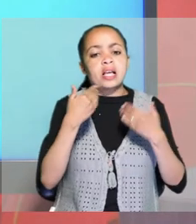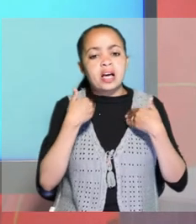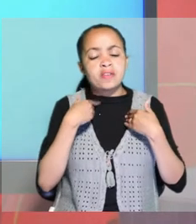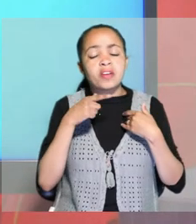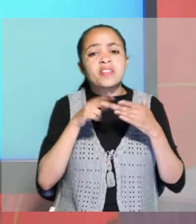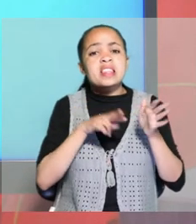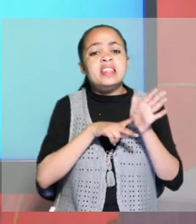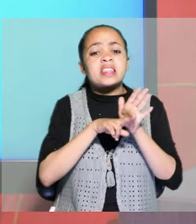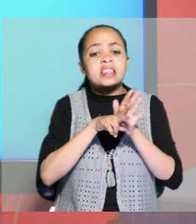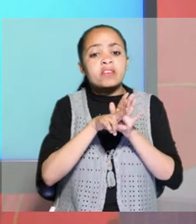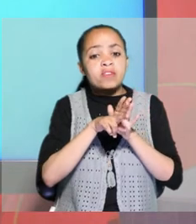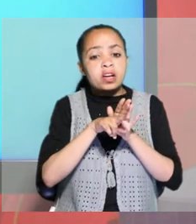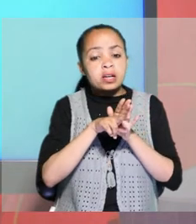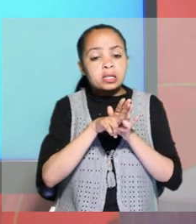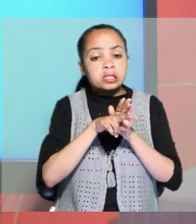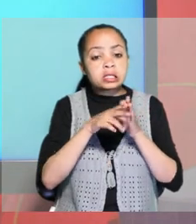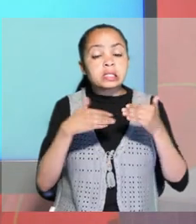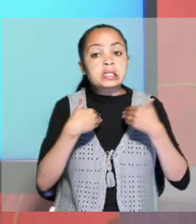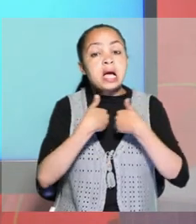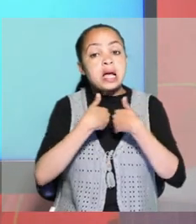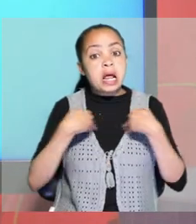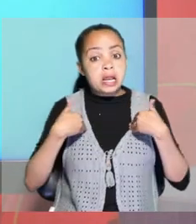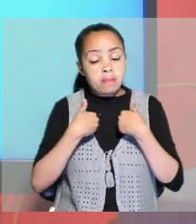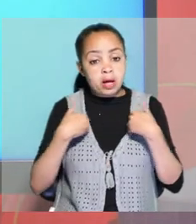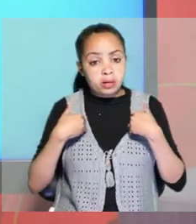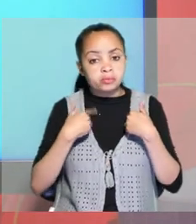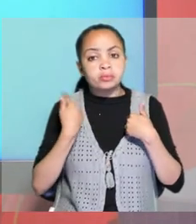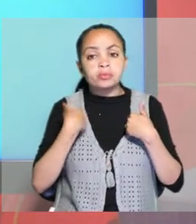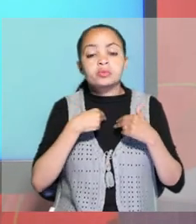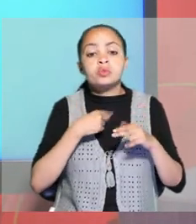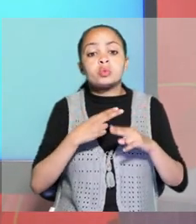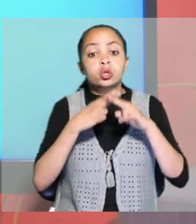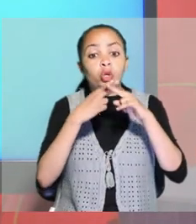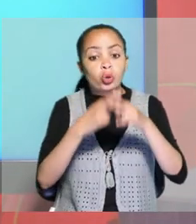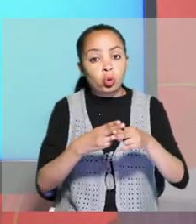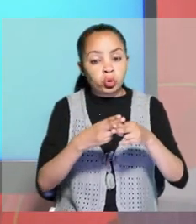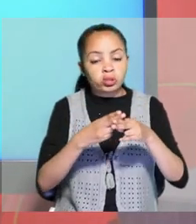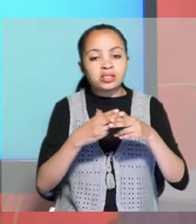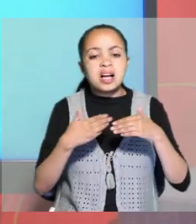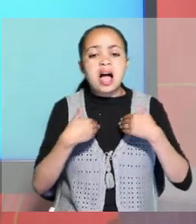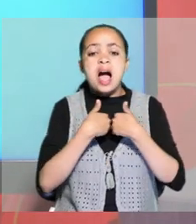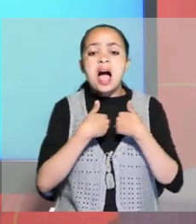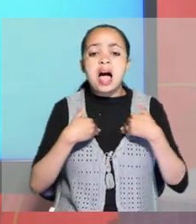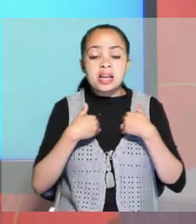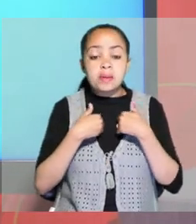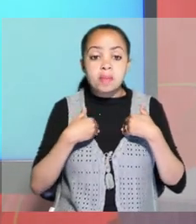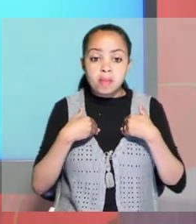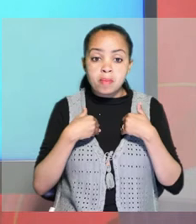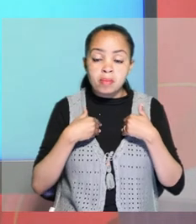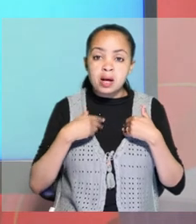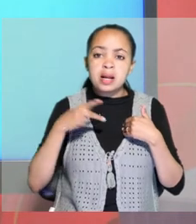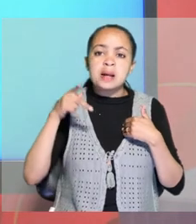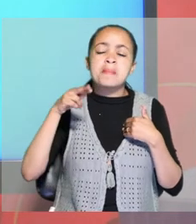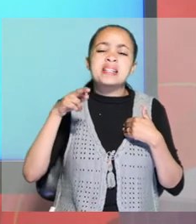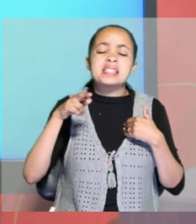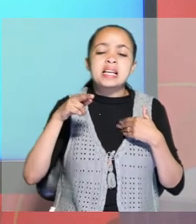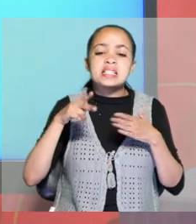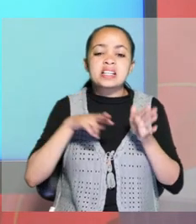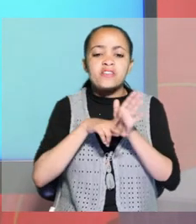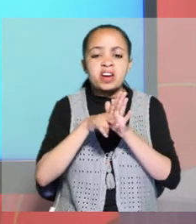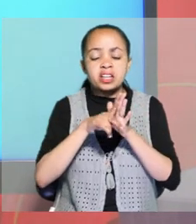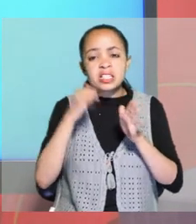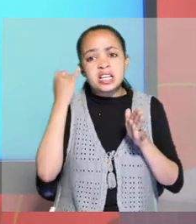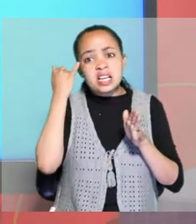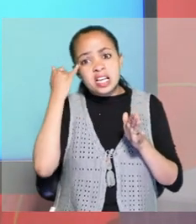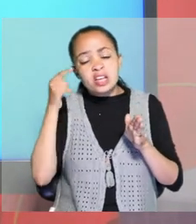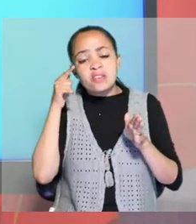a virus parasitizes an animal, we say it is said to be animal parasitizing virus.